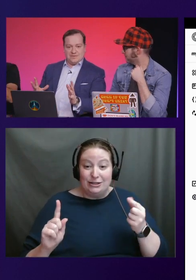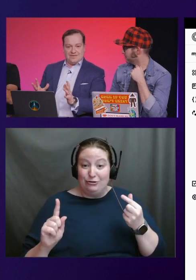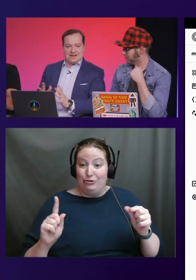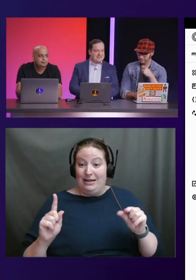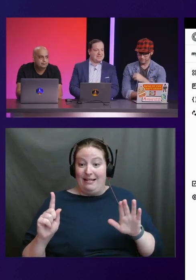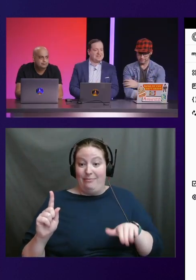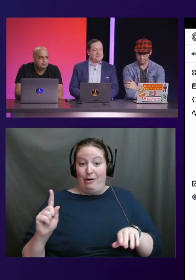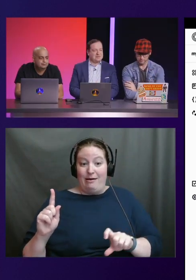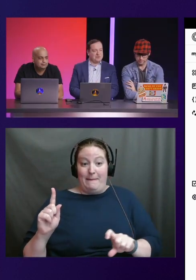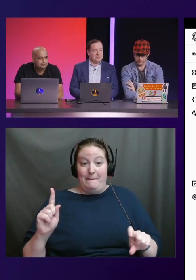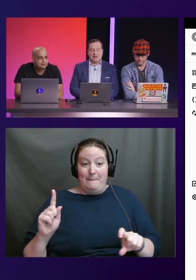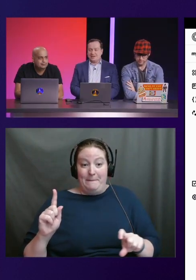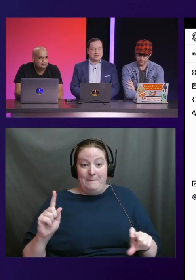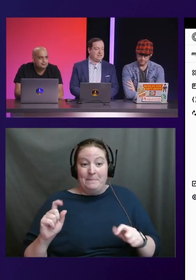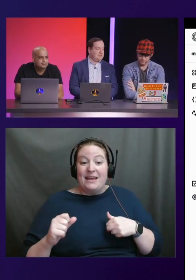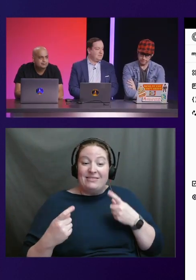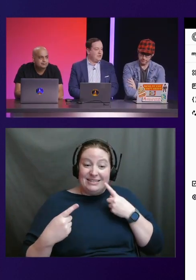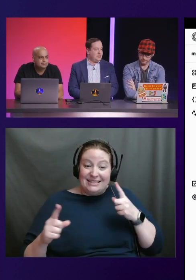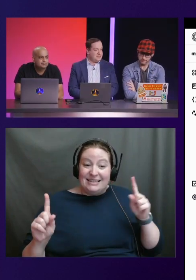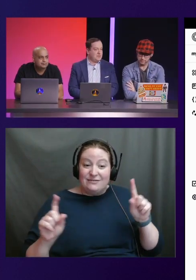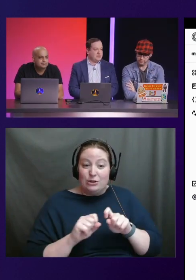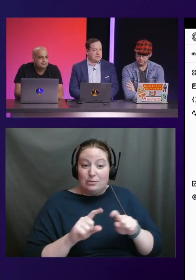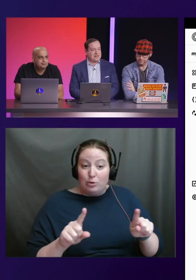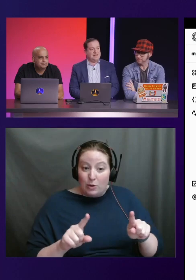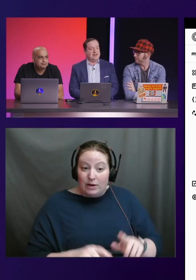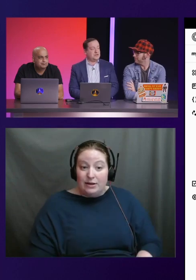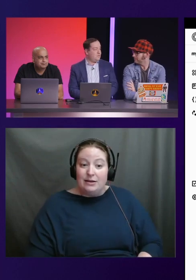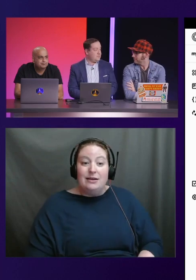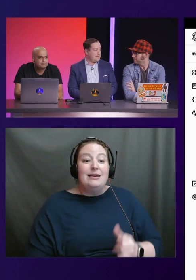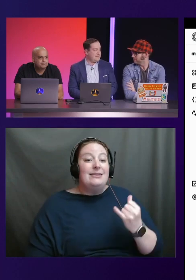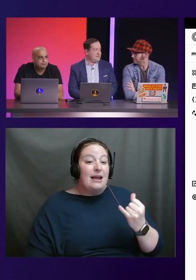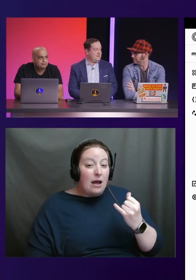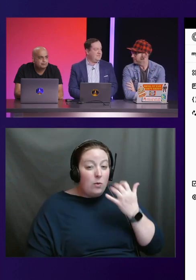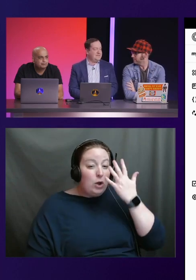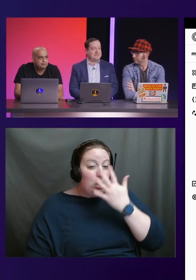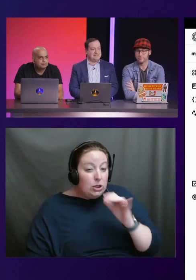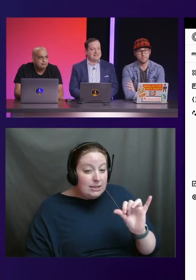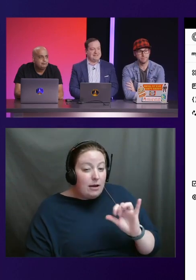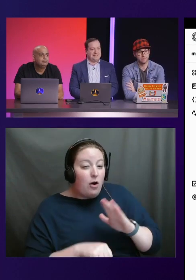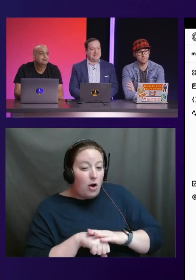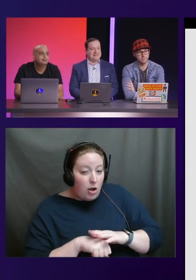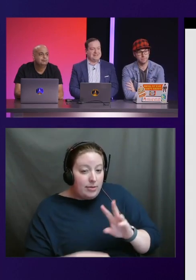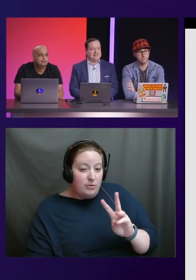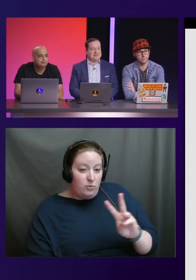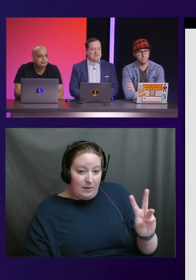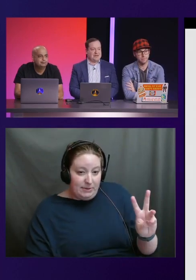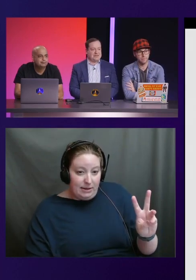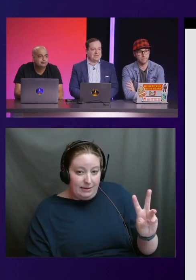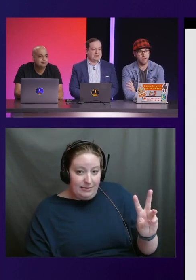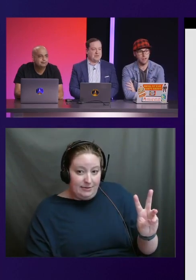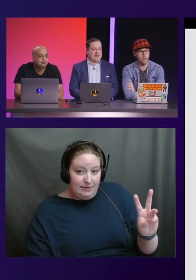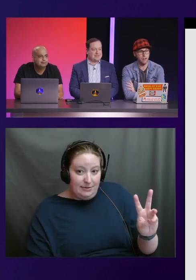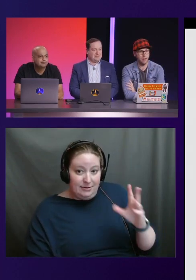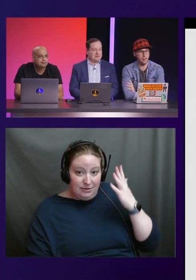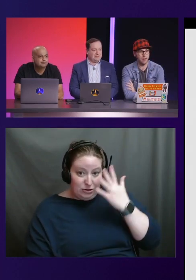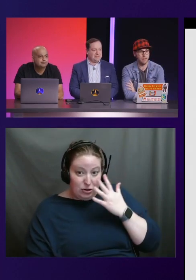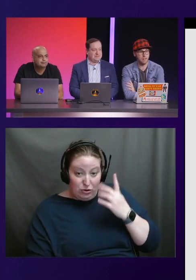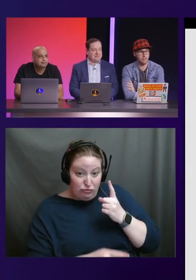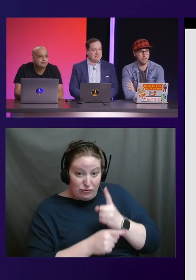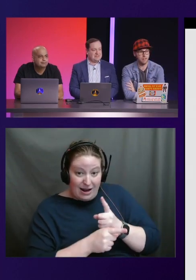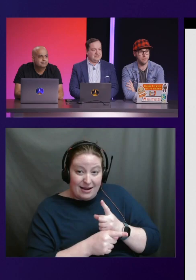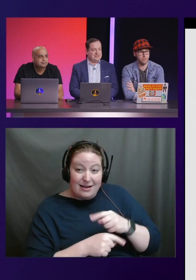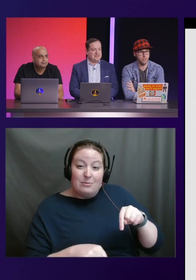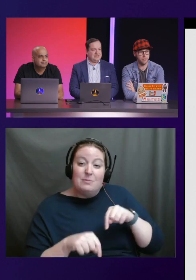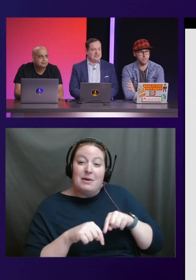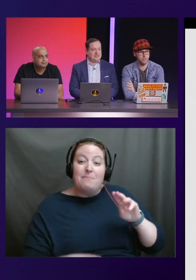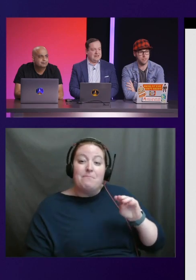So we've got a successful deploy. Let's see let's see what it looks like on the actual website now, though. Does it look right? So I'm going to go back to Mythical